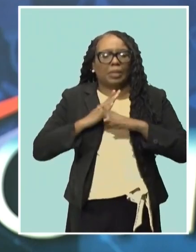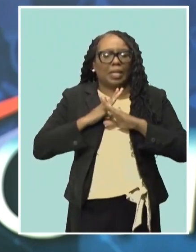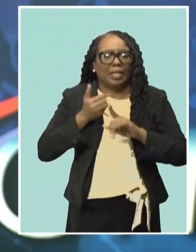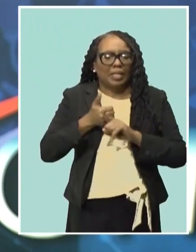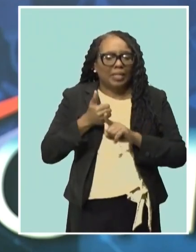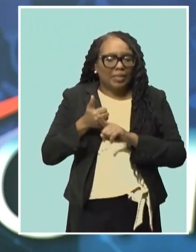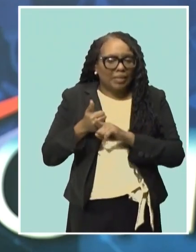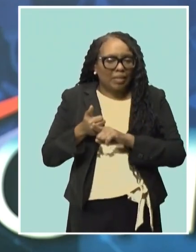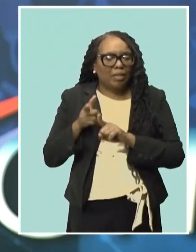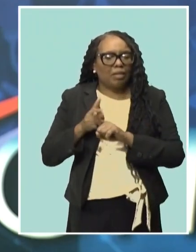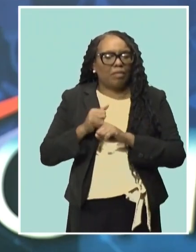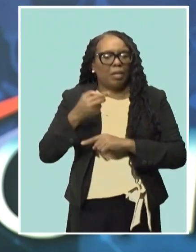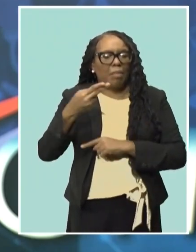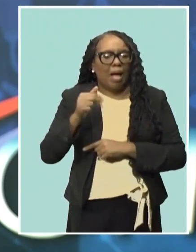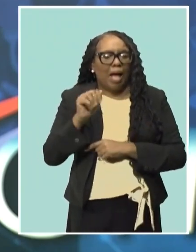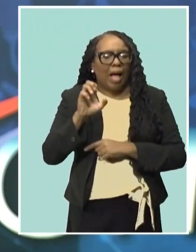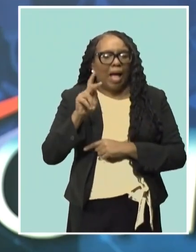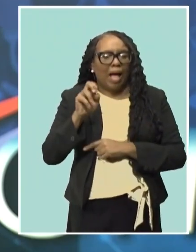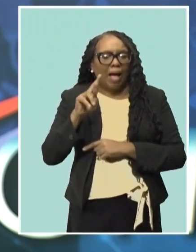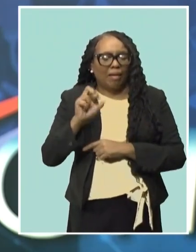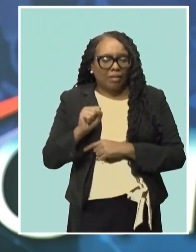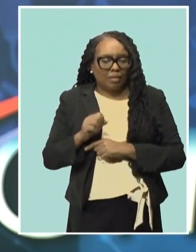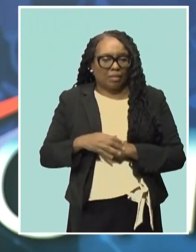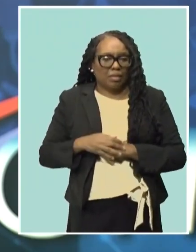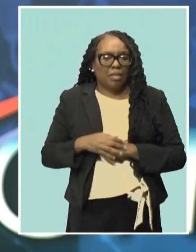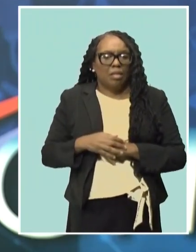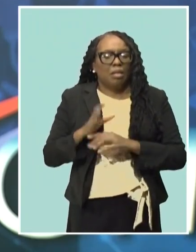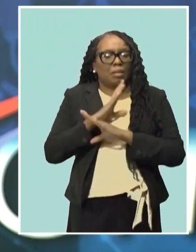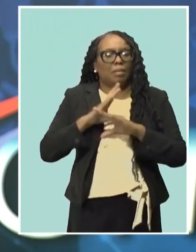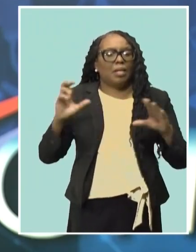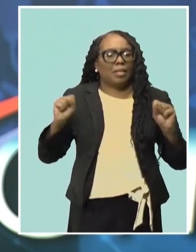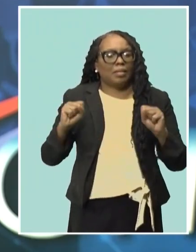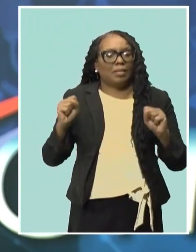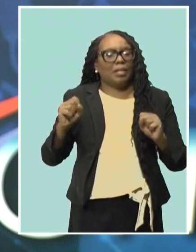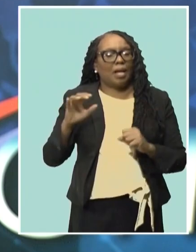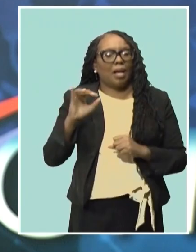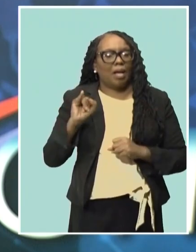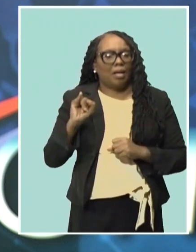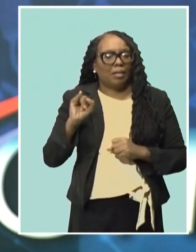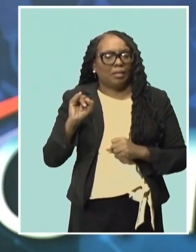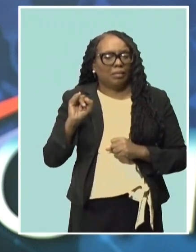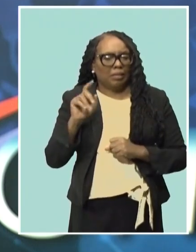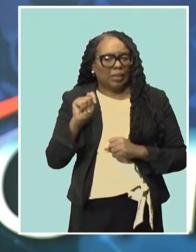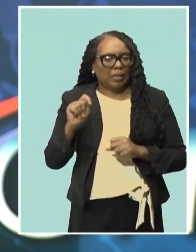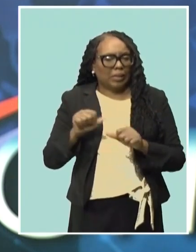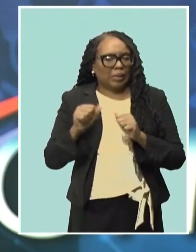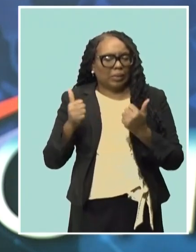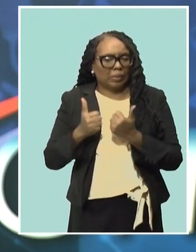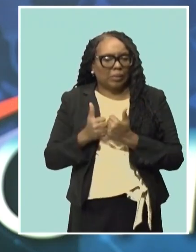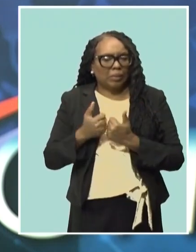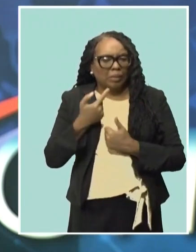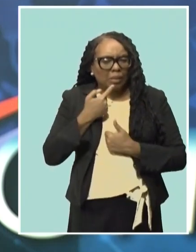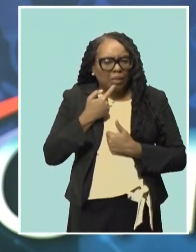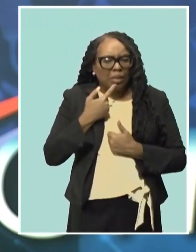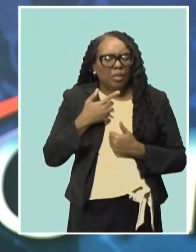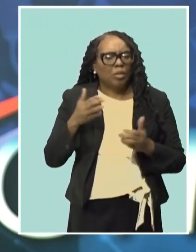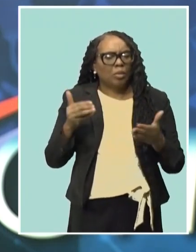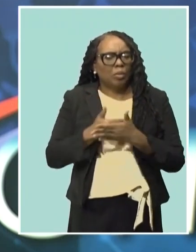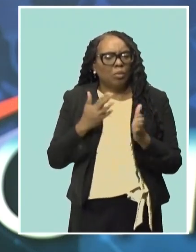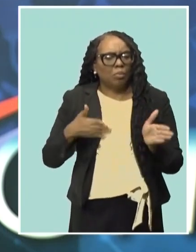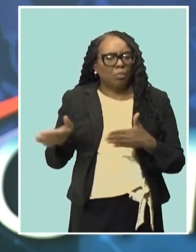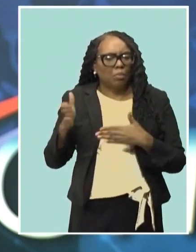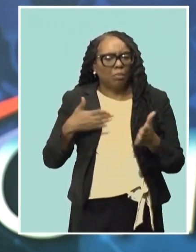from hackers. President of Information Systems Security Association, the Barbados chapter, Anthony Harris, explains